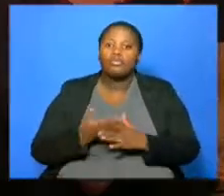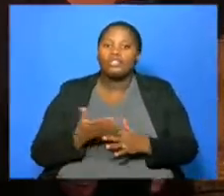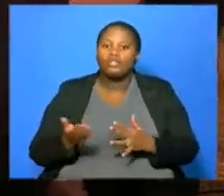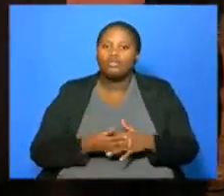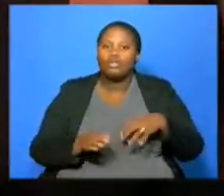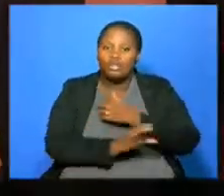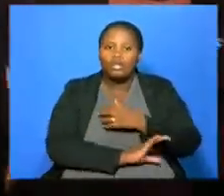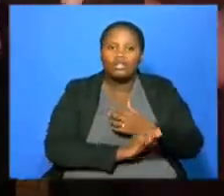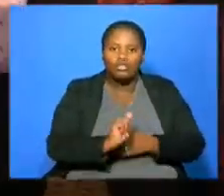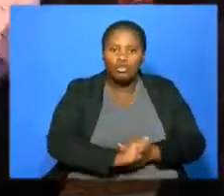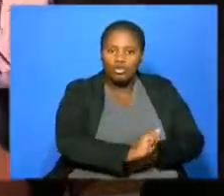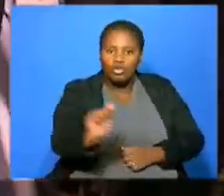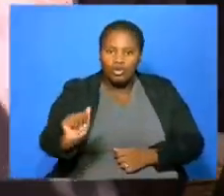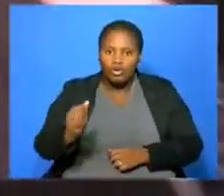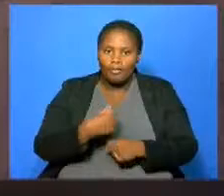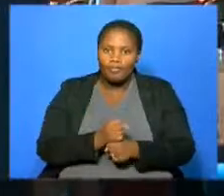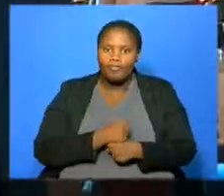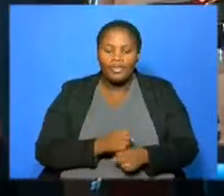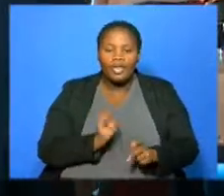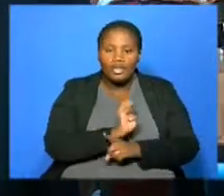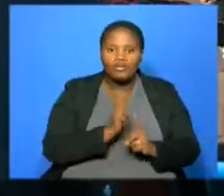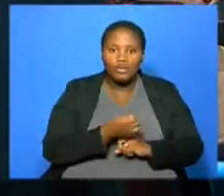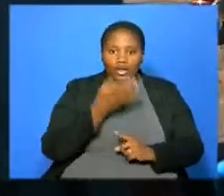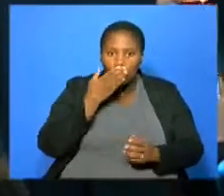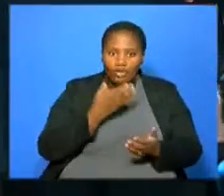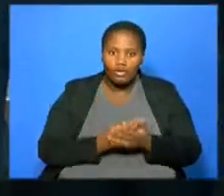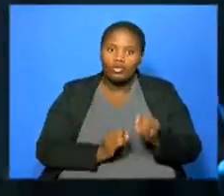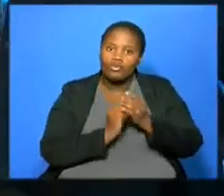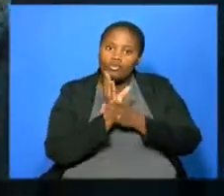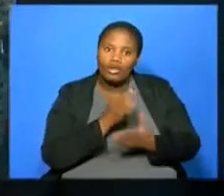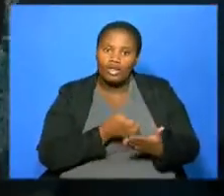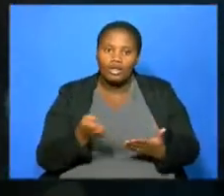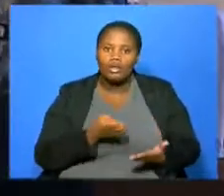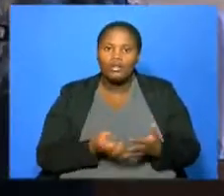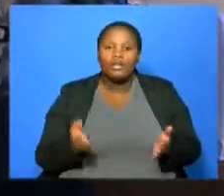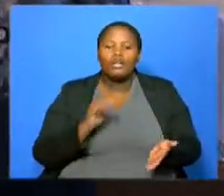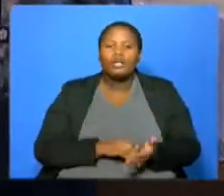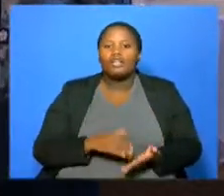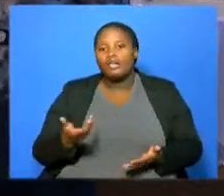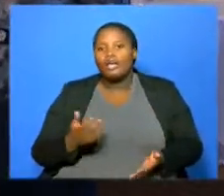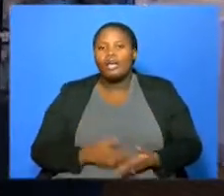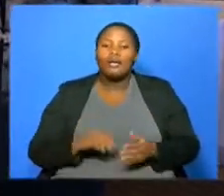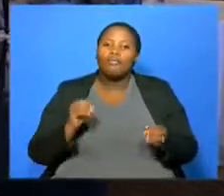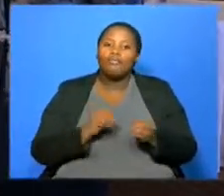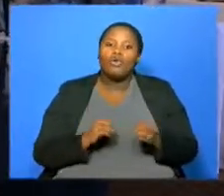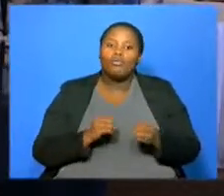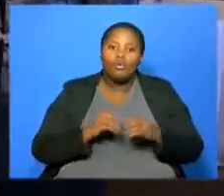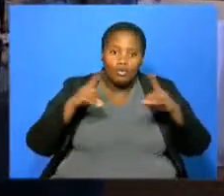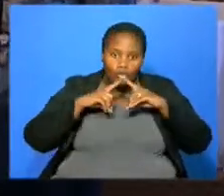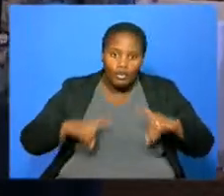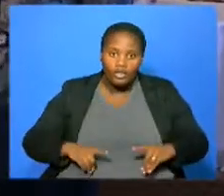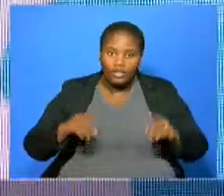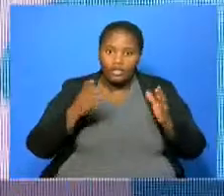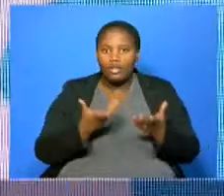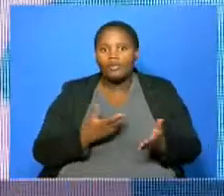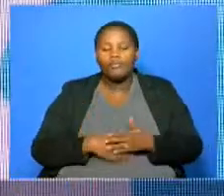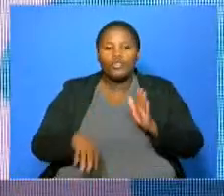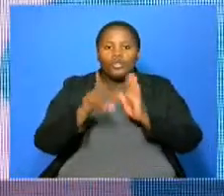countries that will create an enabling environment for advanced economy over and above a peaceful